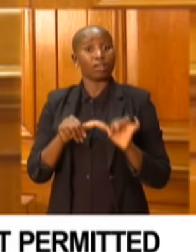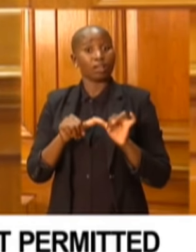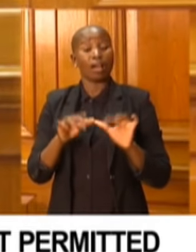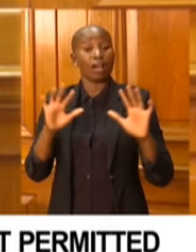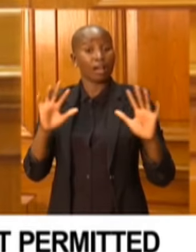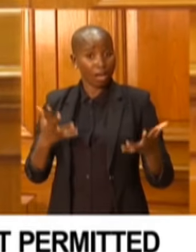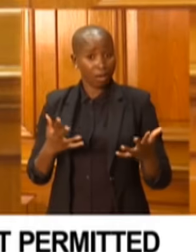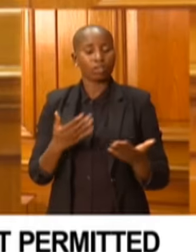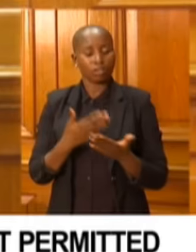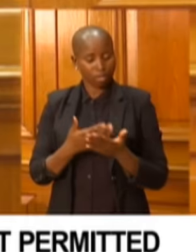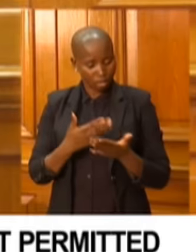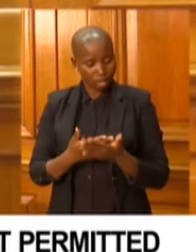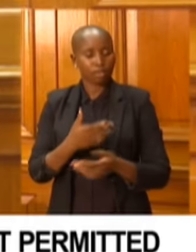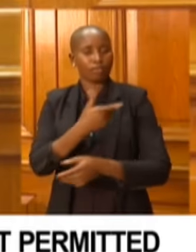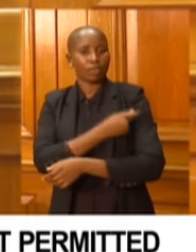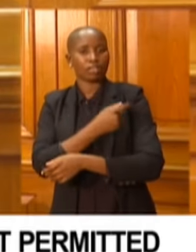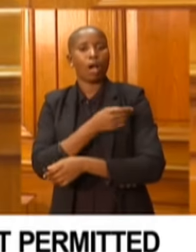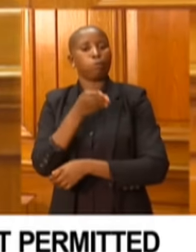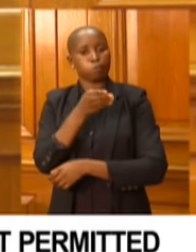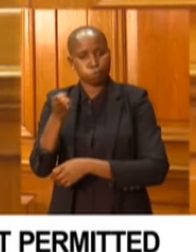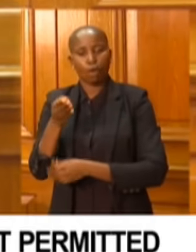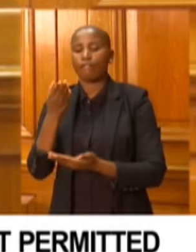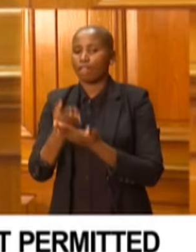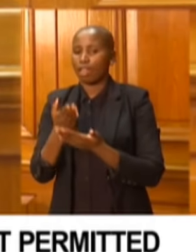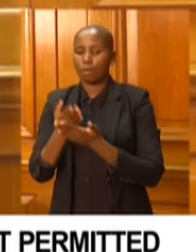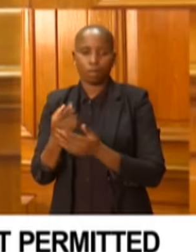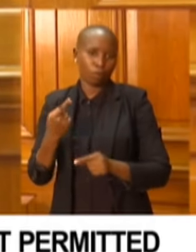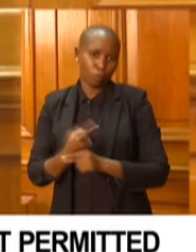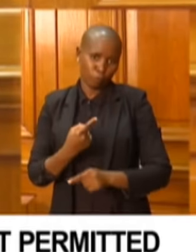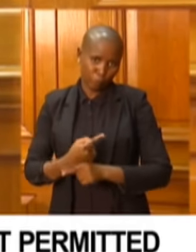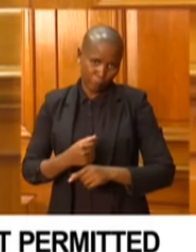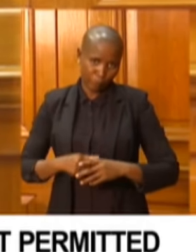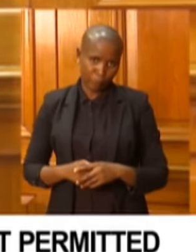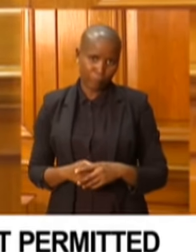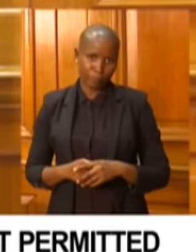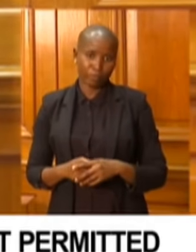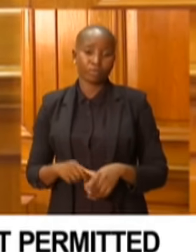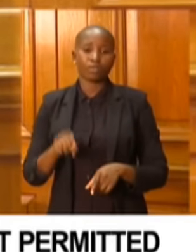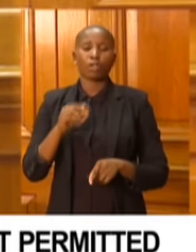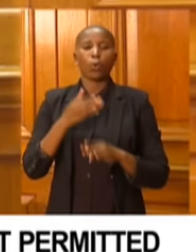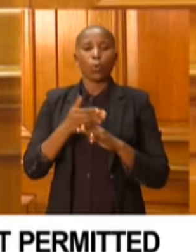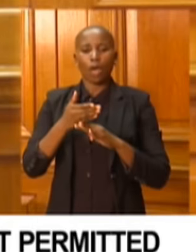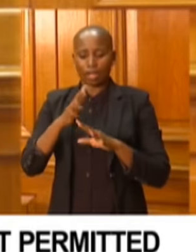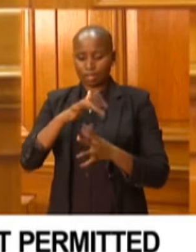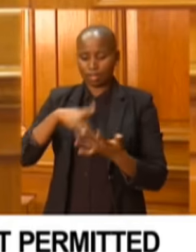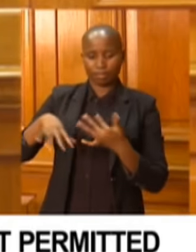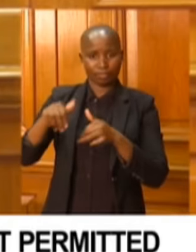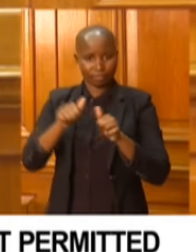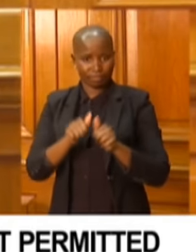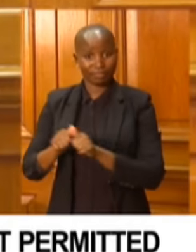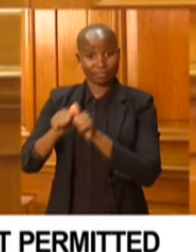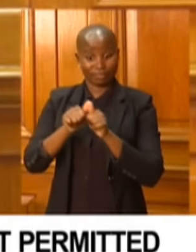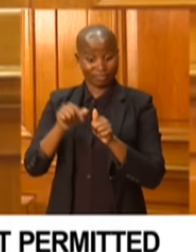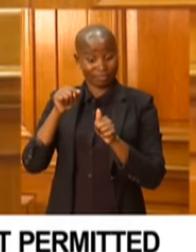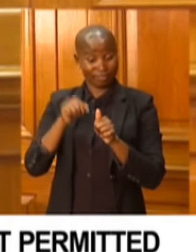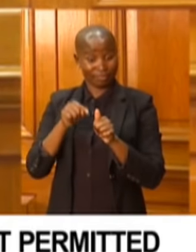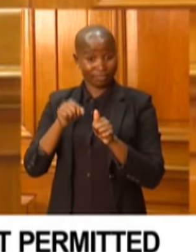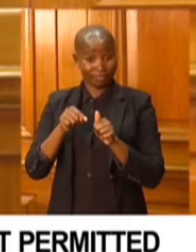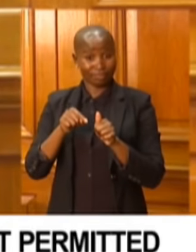making vaccines available. This collaboration, which is among the most significant of its kind